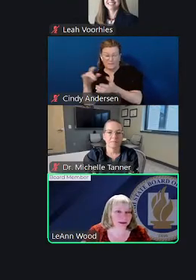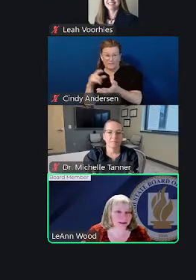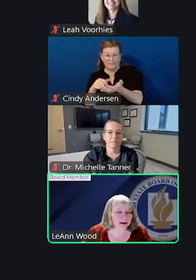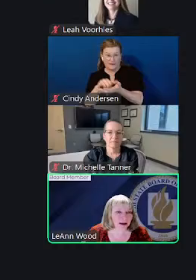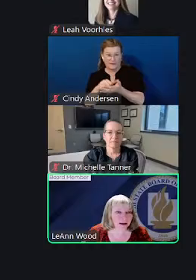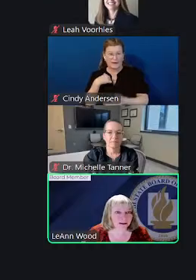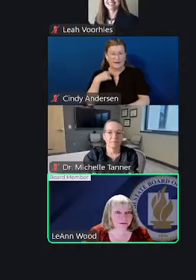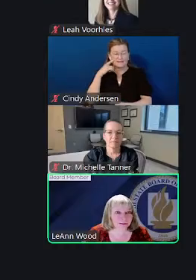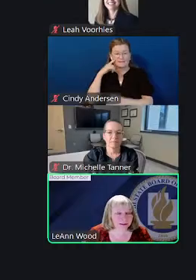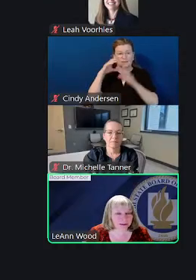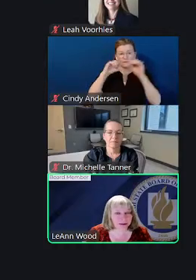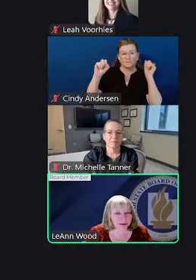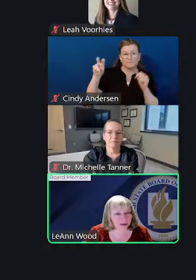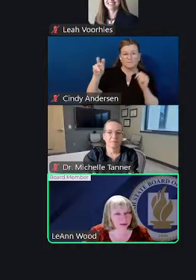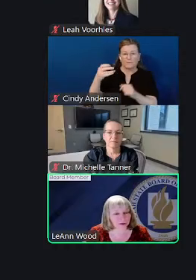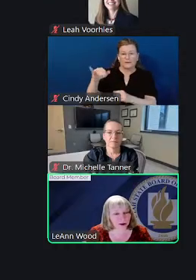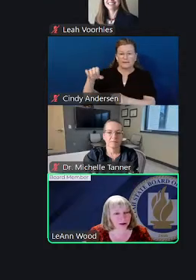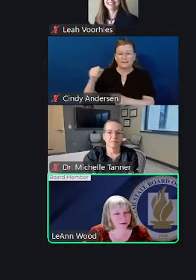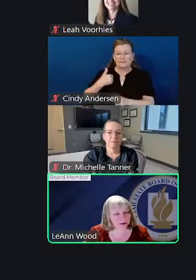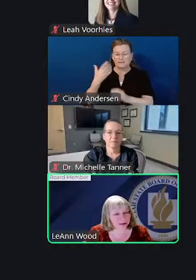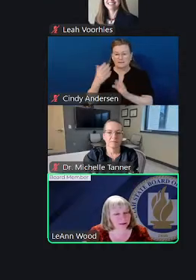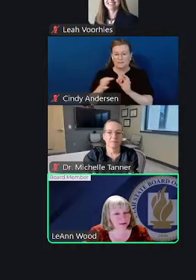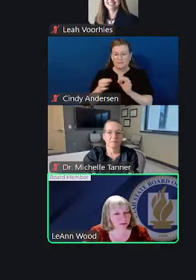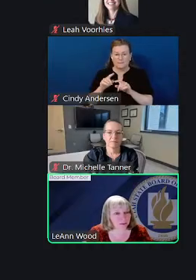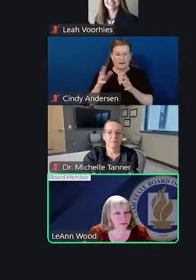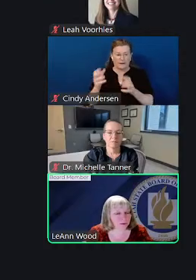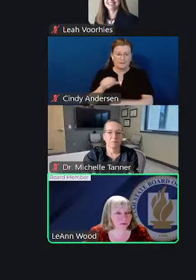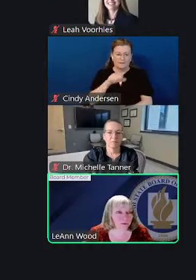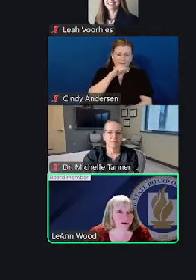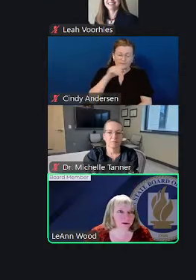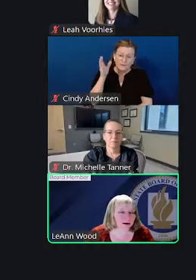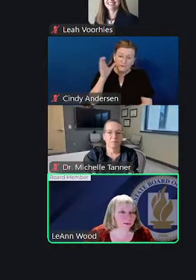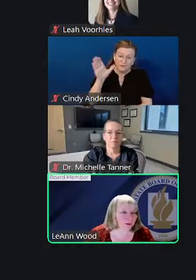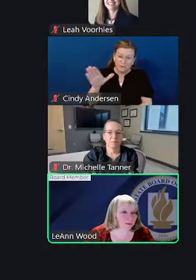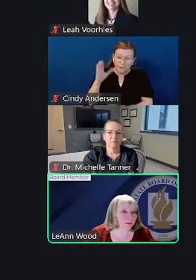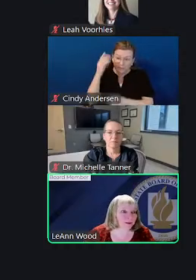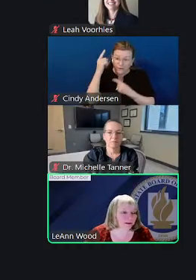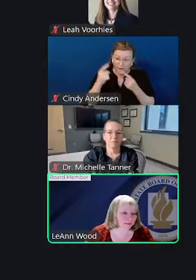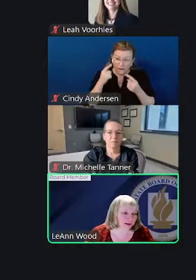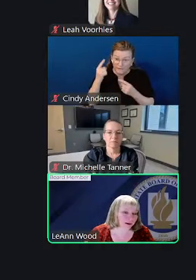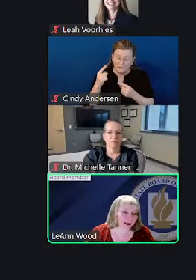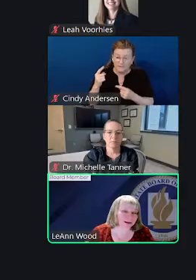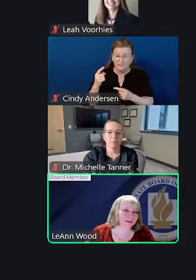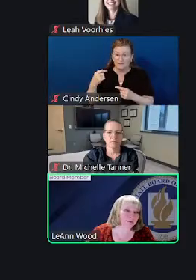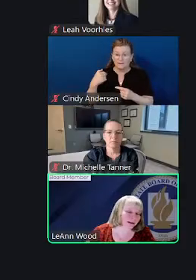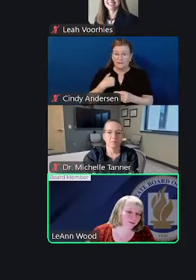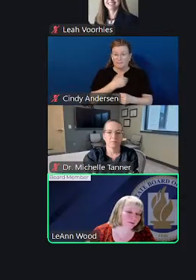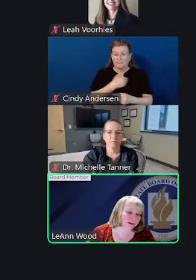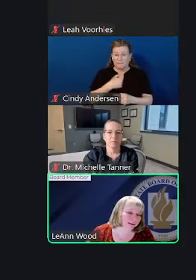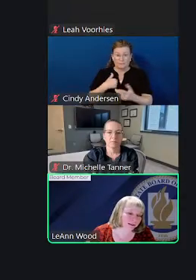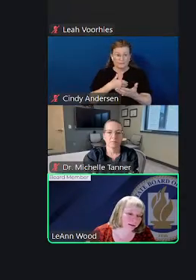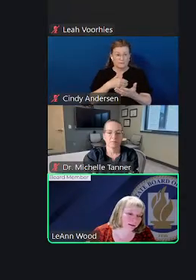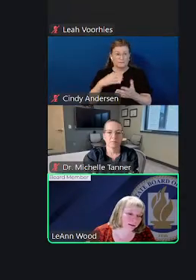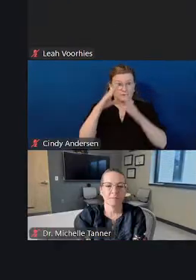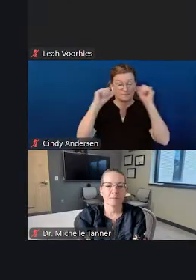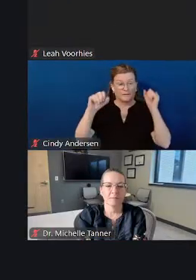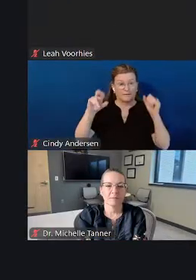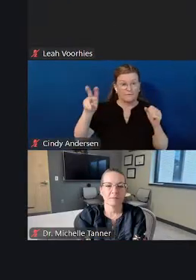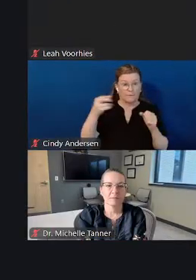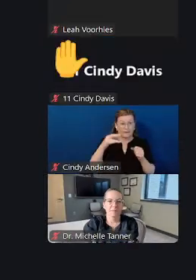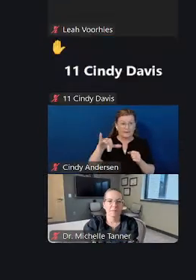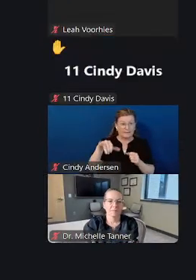comment, but I'd love to hear your thoughts on this as we move forward, board members. But go ahead, Superintendent Voorhees.